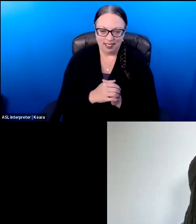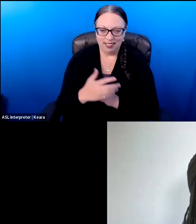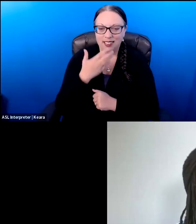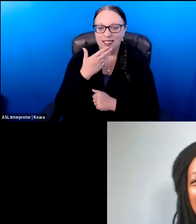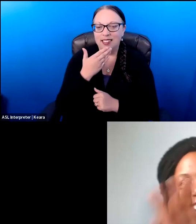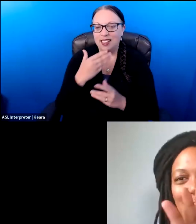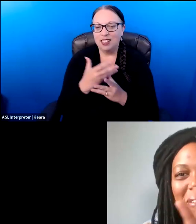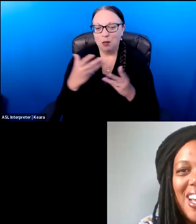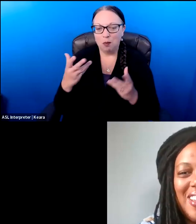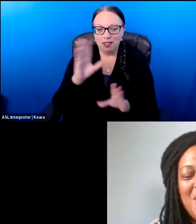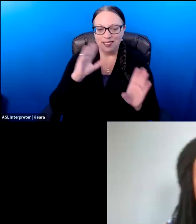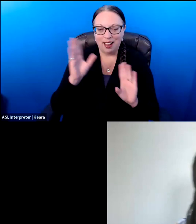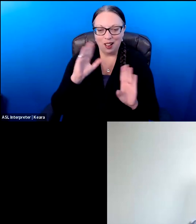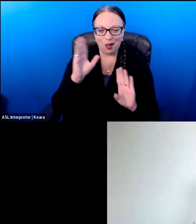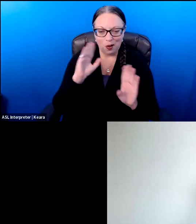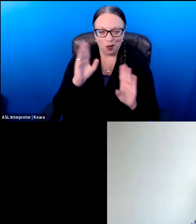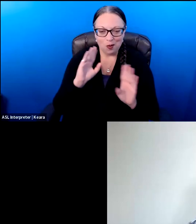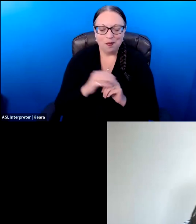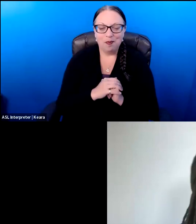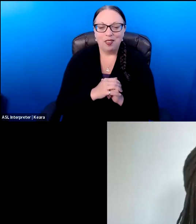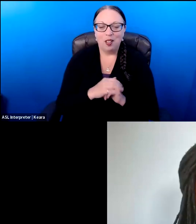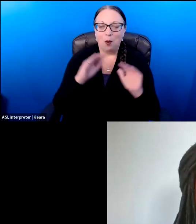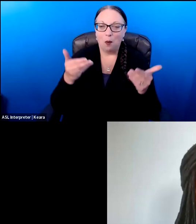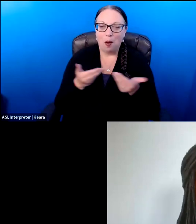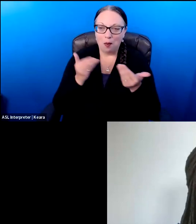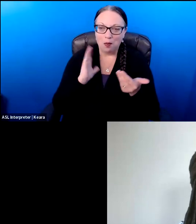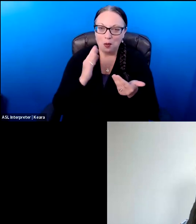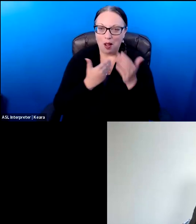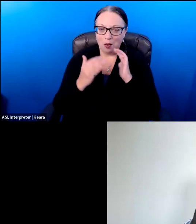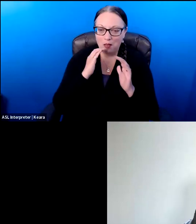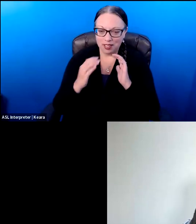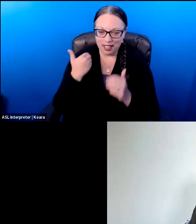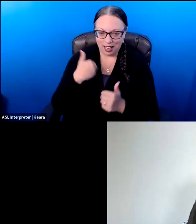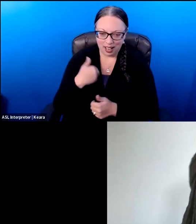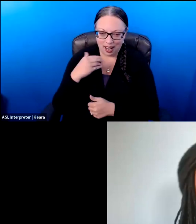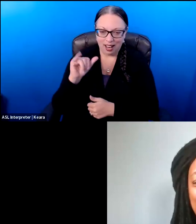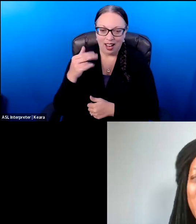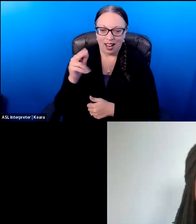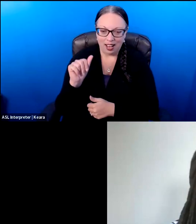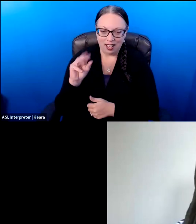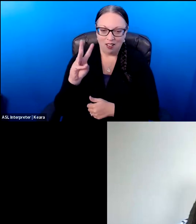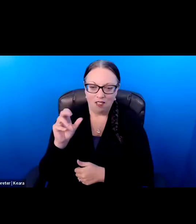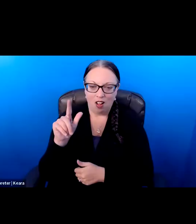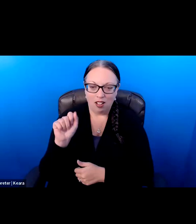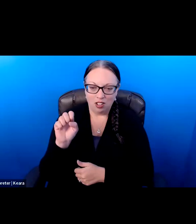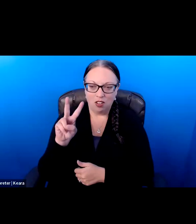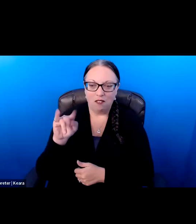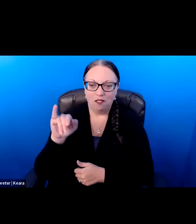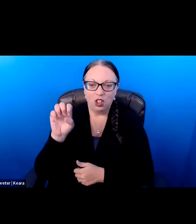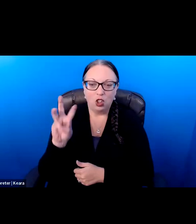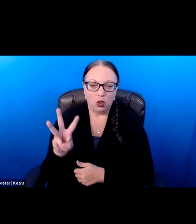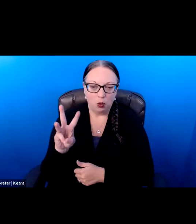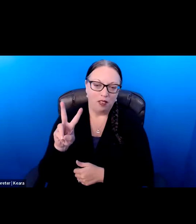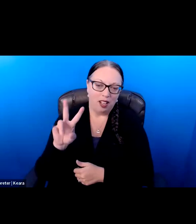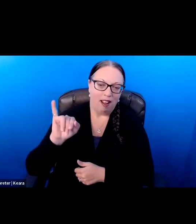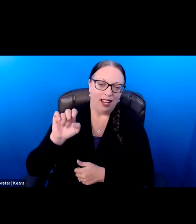so much. Hi, everyone, and welcome to our conversation today. My name is Ayana Wallace View, and I am one